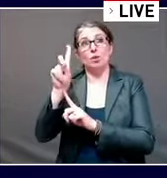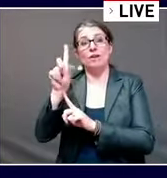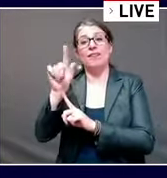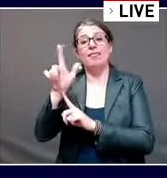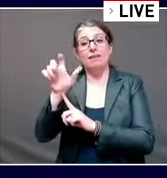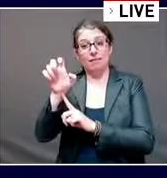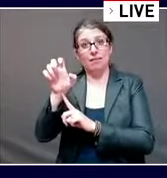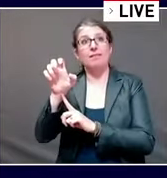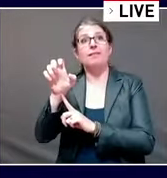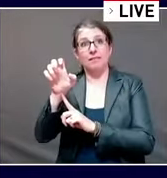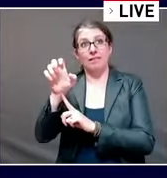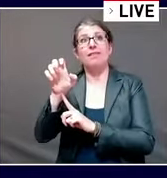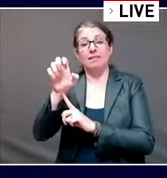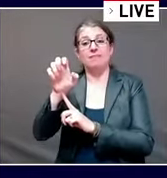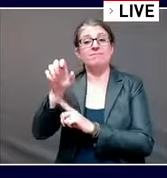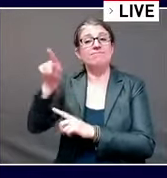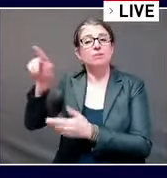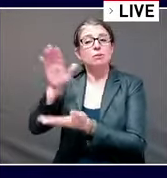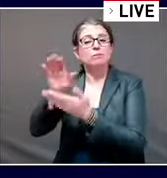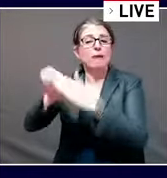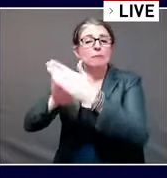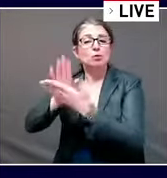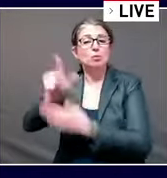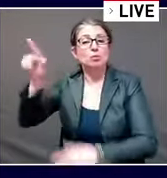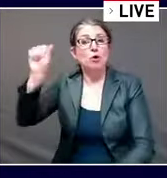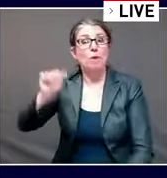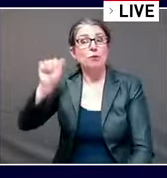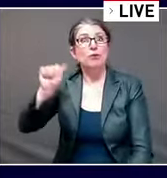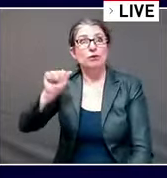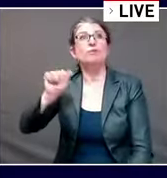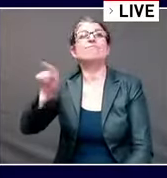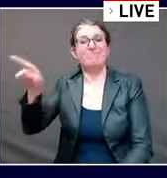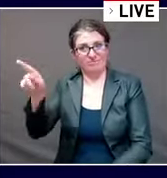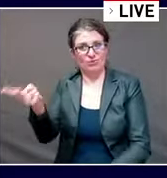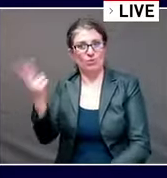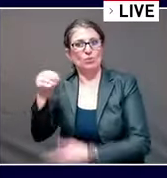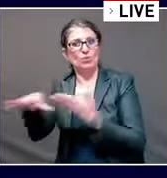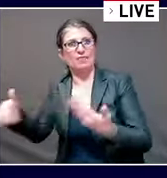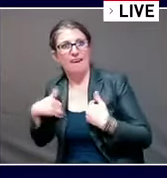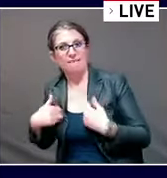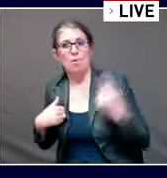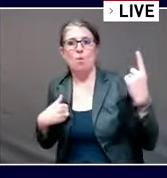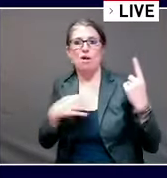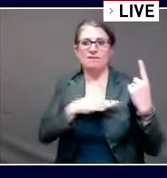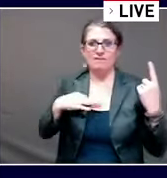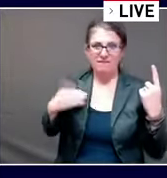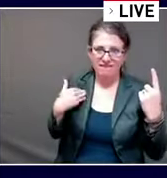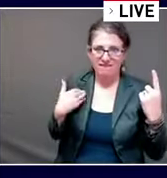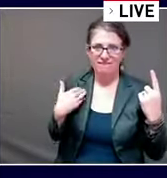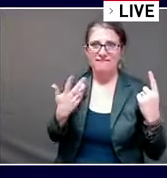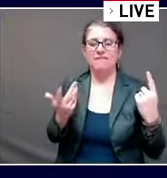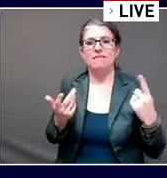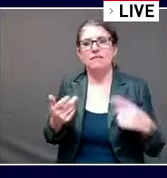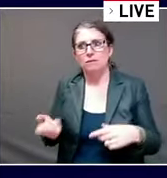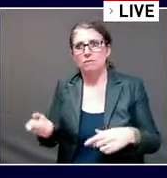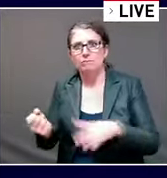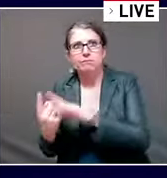At Northeast Mobile in Rockport, 4 staff members, and at the Otis Elevator Company, where we're aware of 4 staff